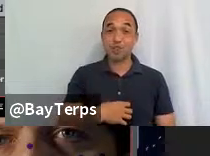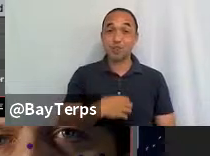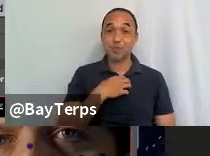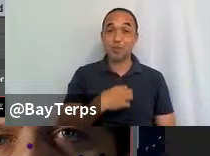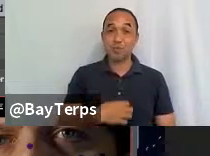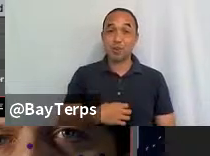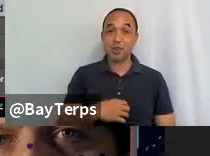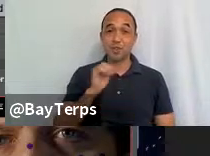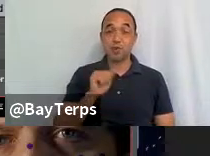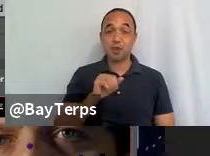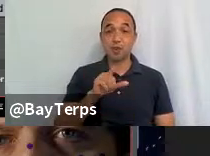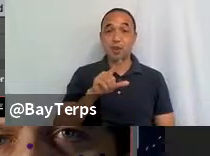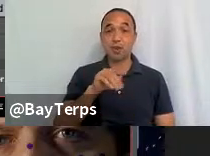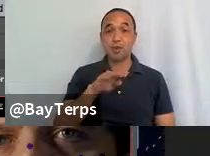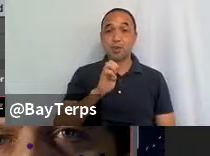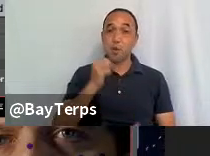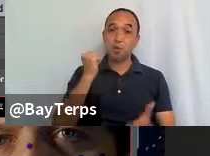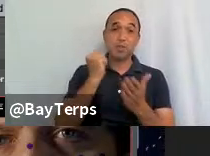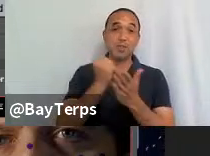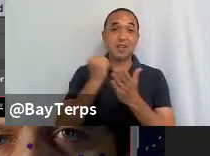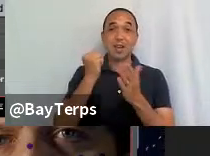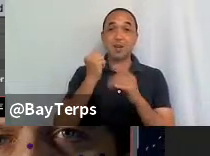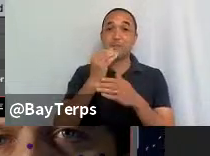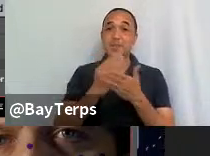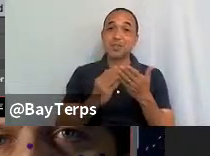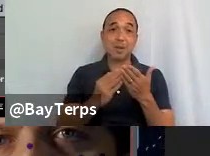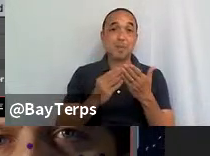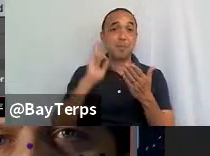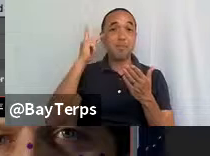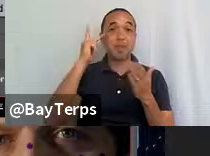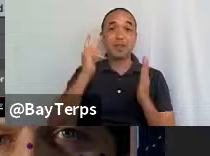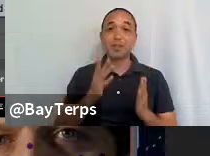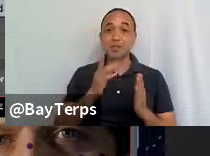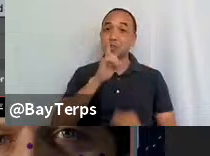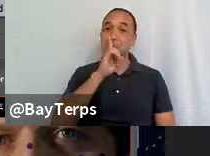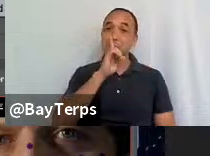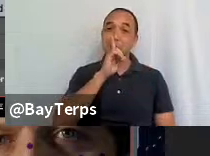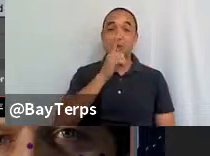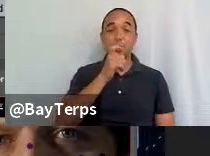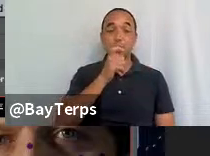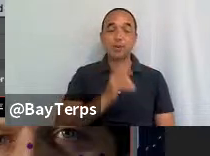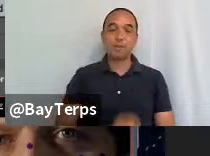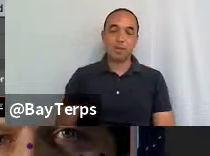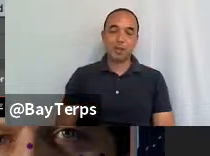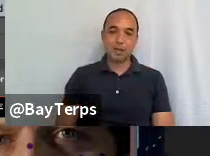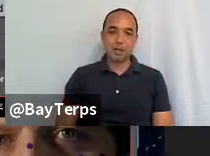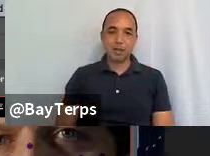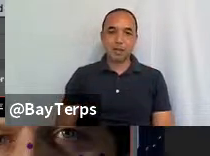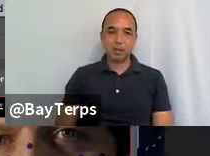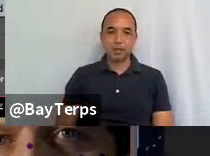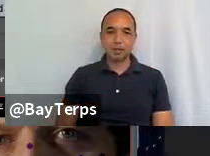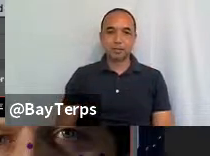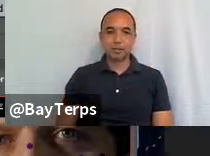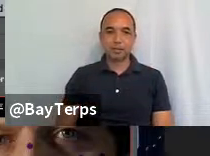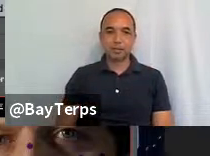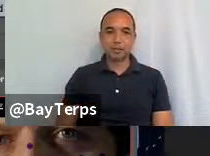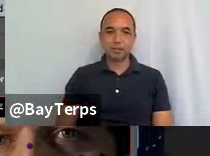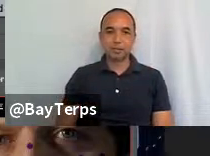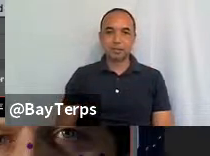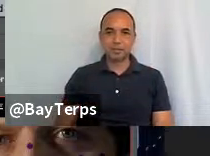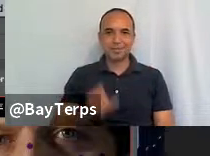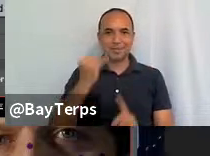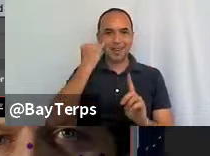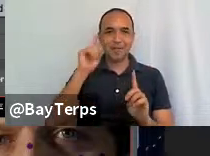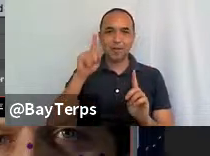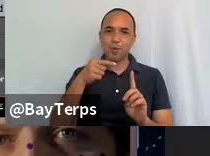clone stamp out certain unnamed politicians. Okay, great. If only we had these tools that were